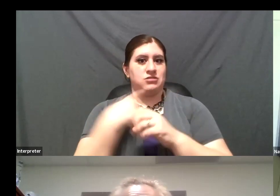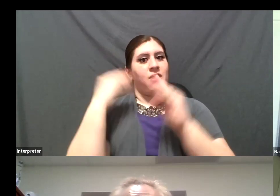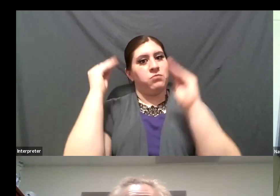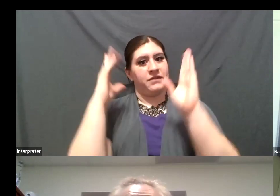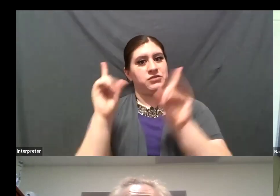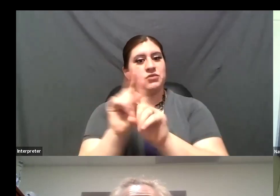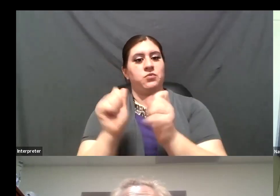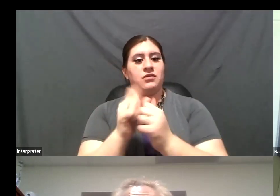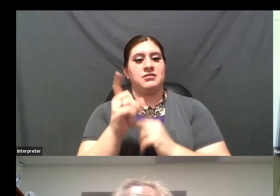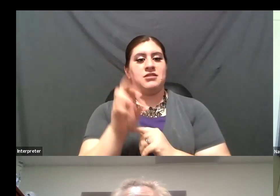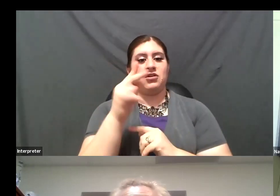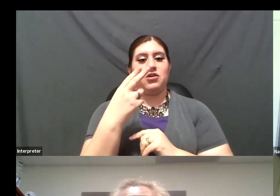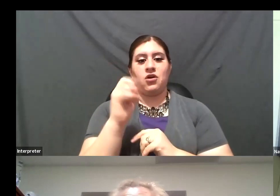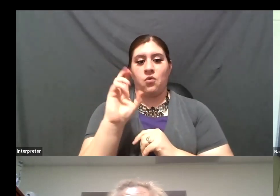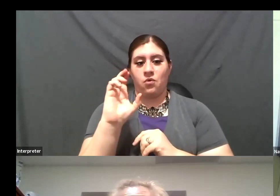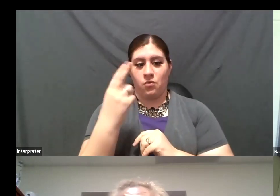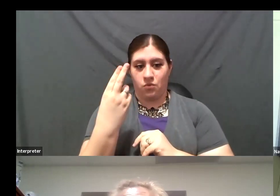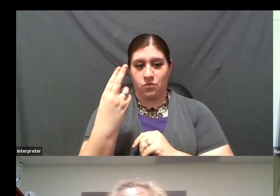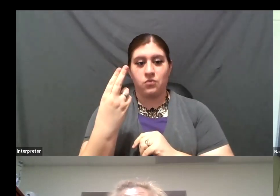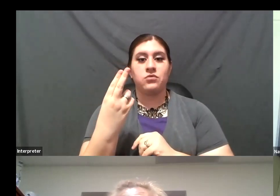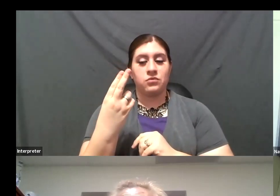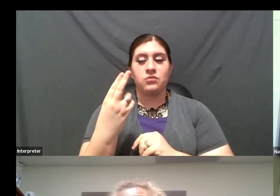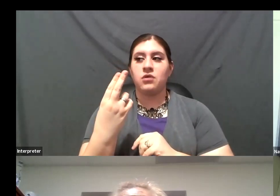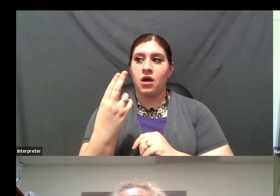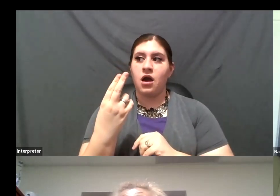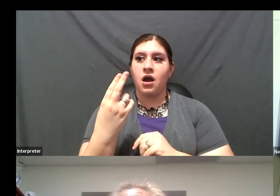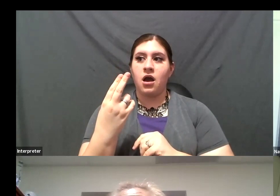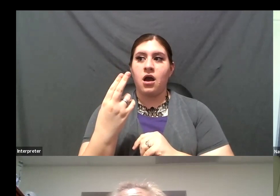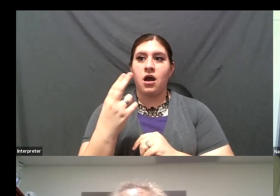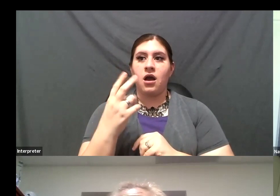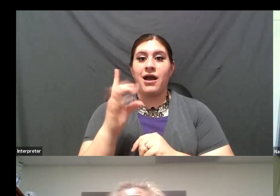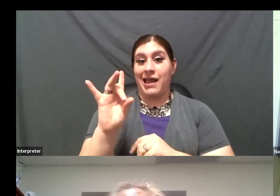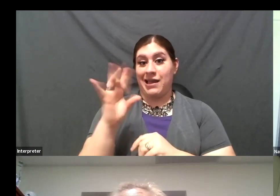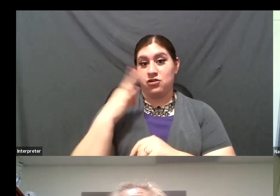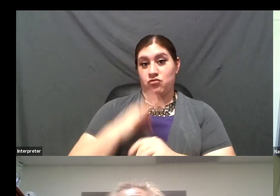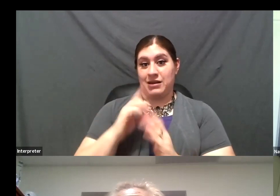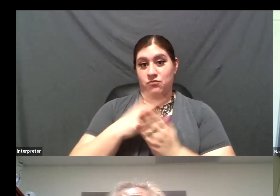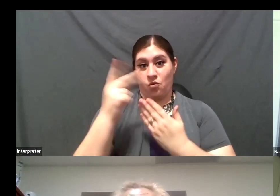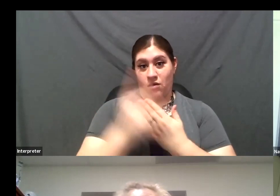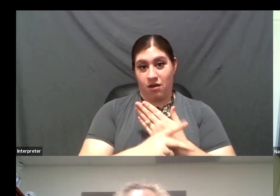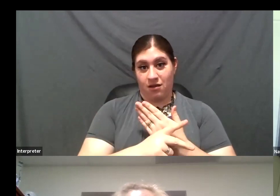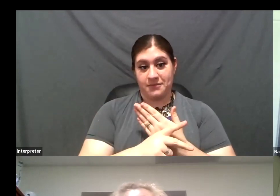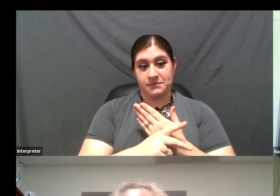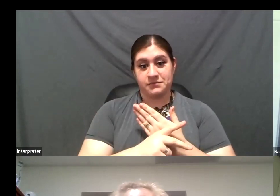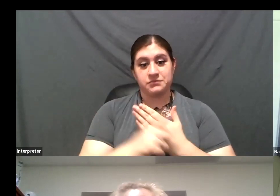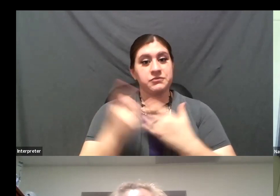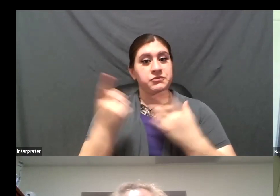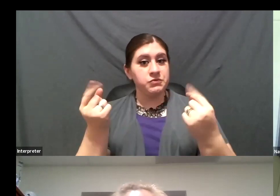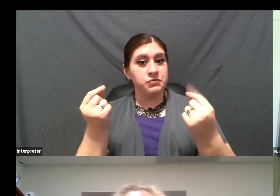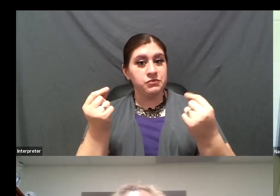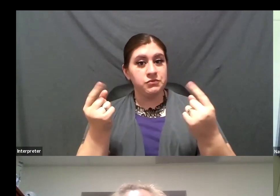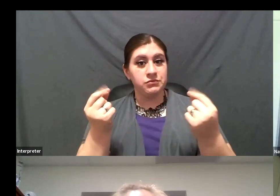with Dr. Hoke. It is an 8-credit program where essentially what we do is we've